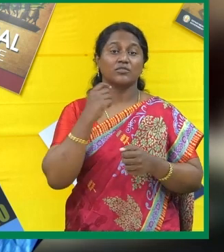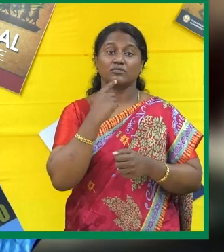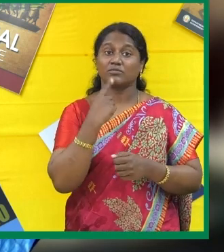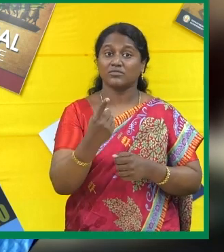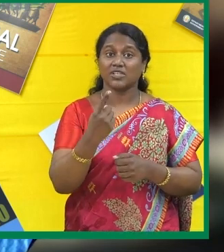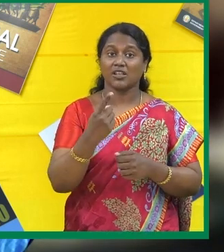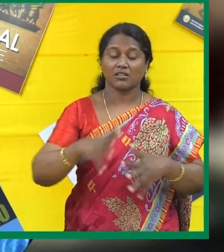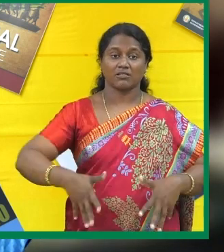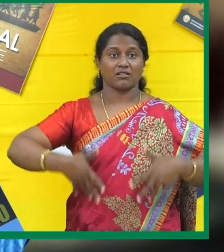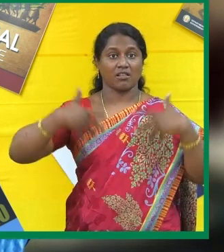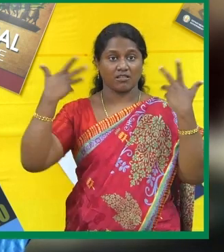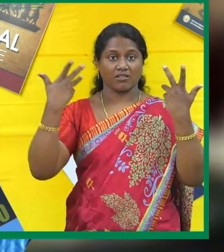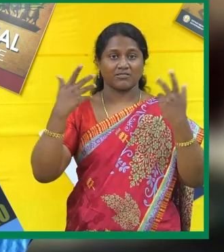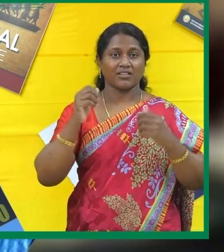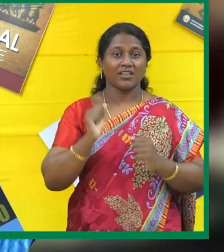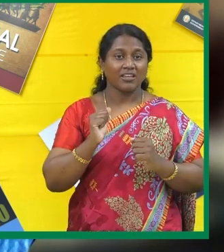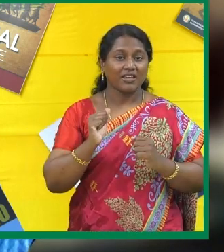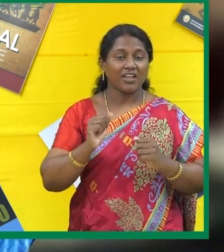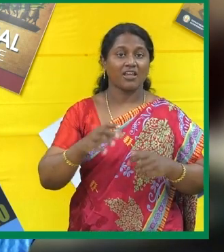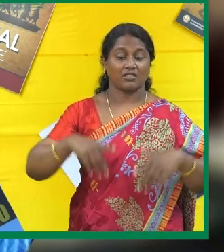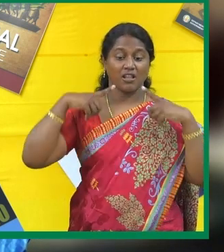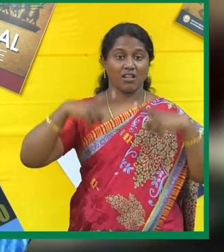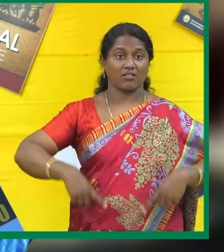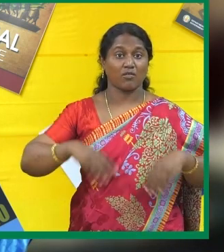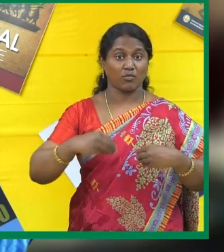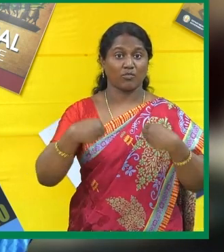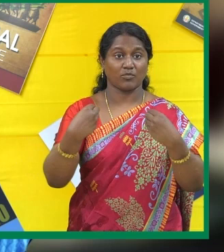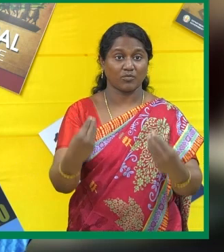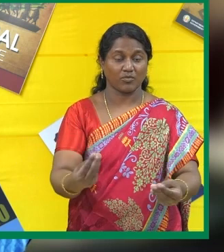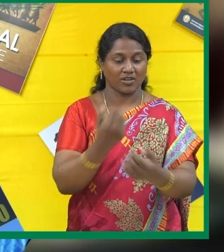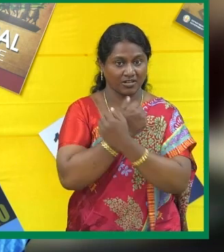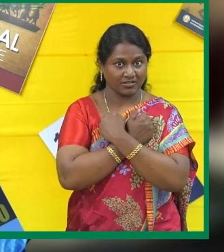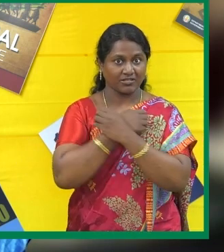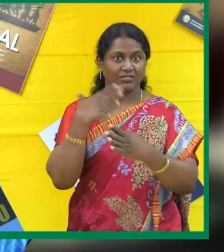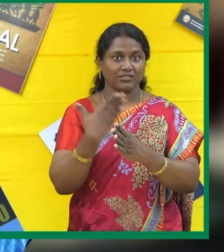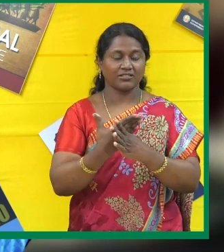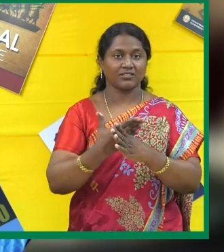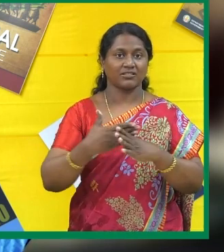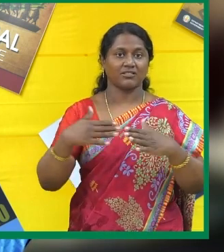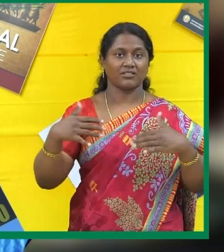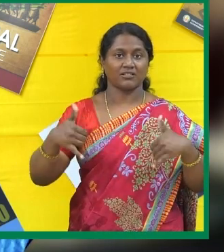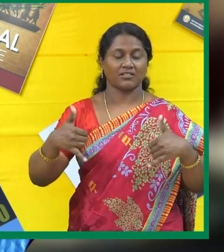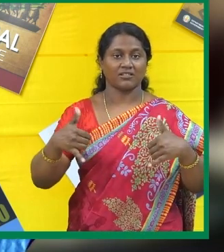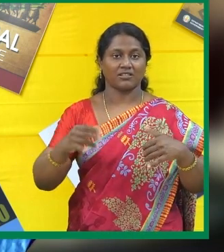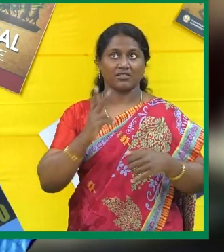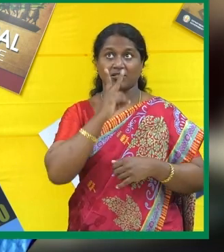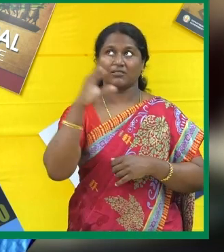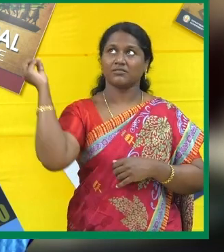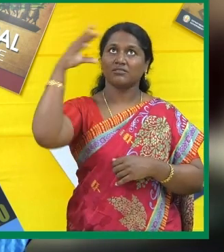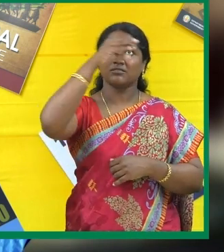life because it gives you the chance to love, to work, to play and to look up at the